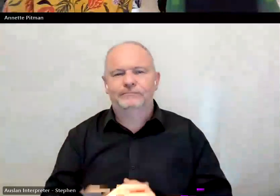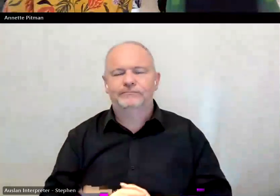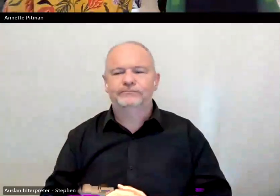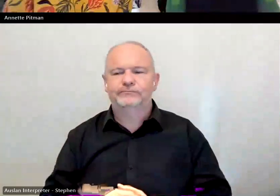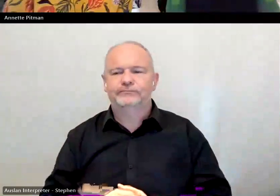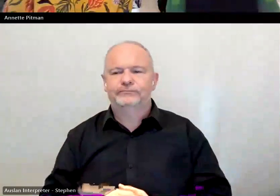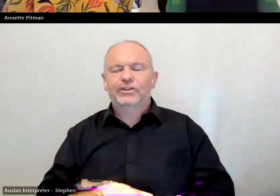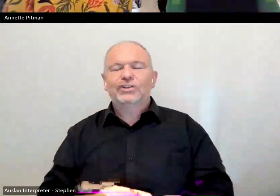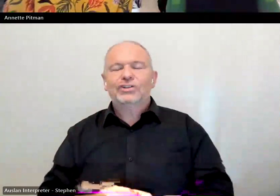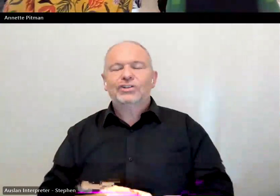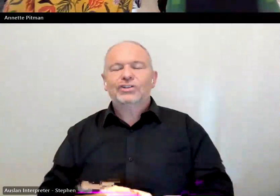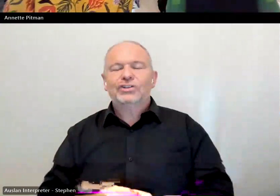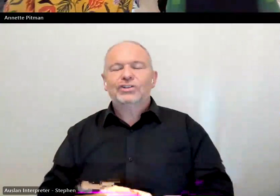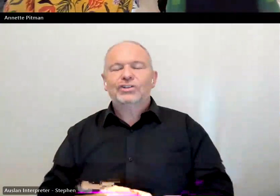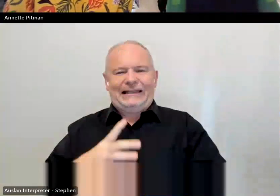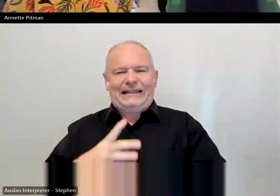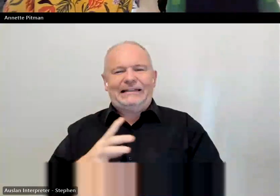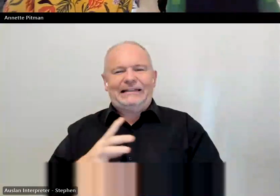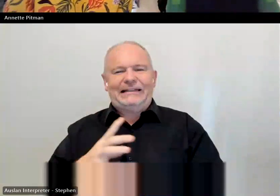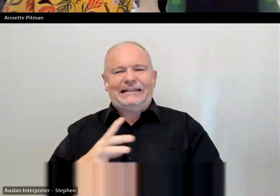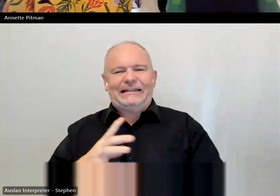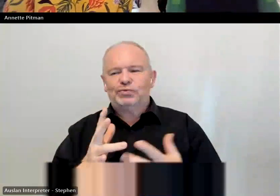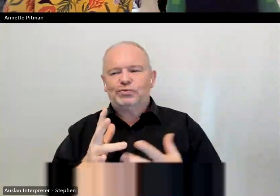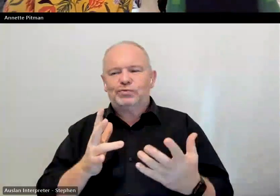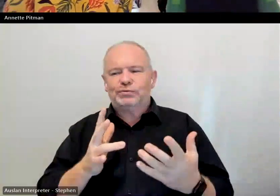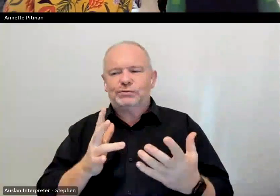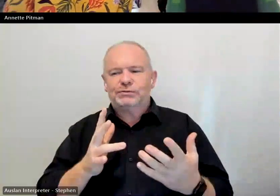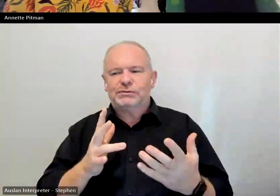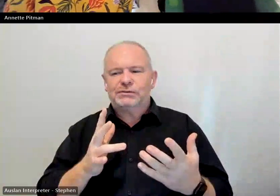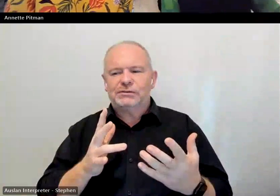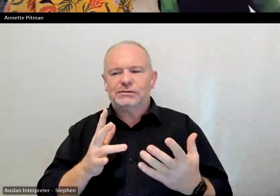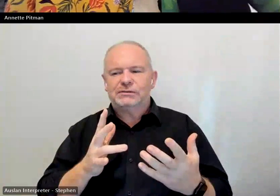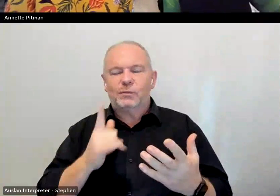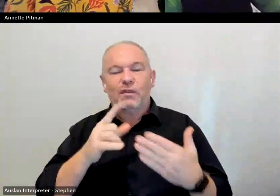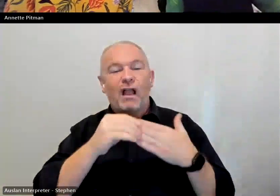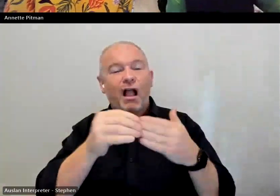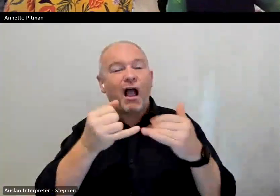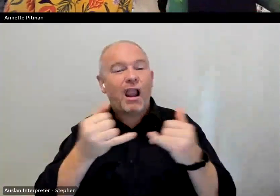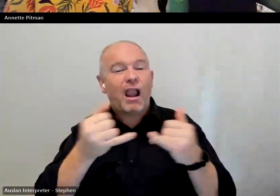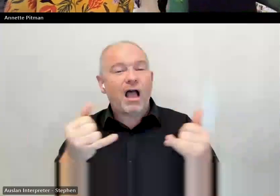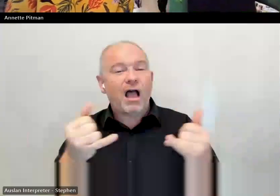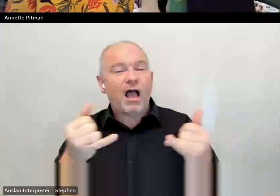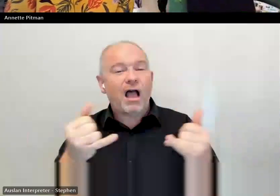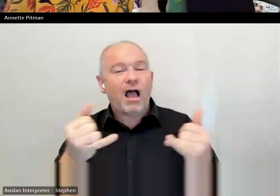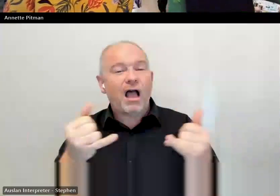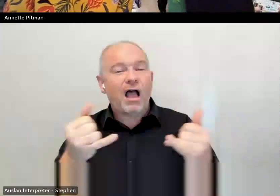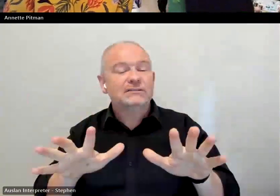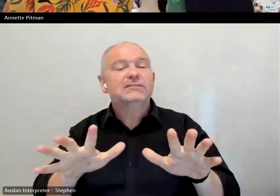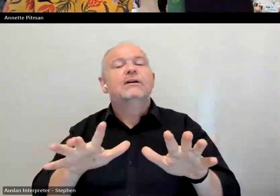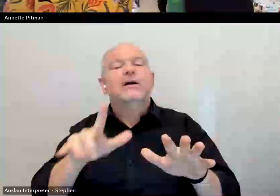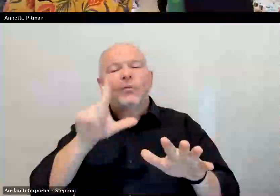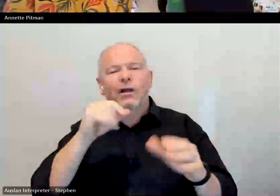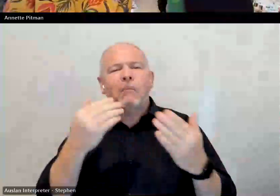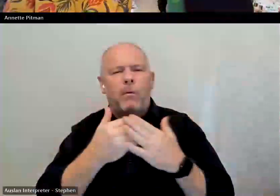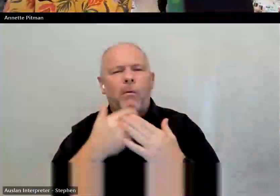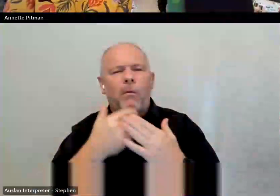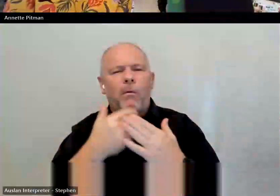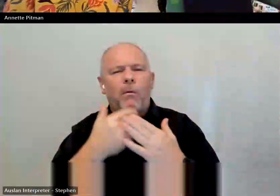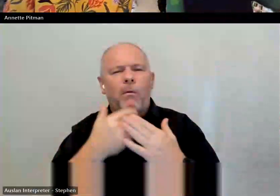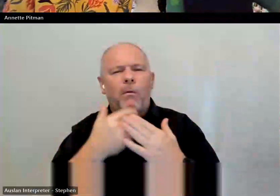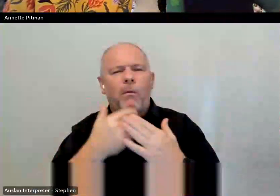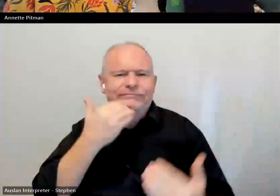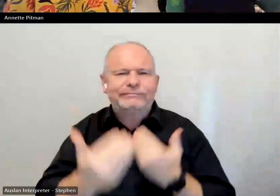You just will need to, and again, when the guidelines are released, we'll be able to go into further detail, but